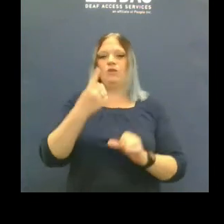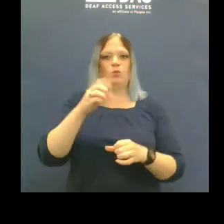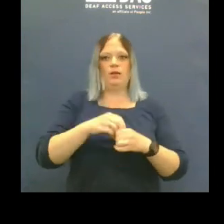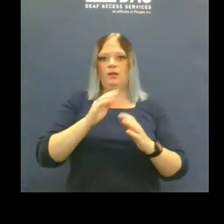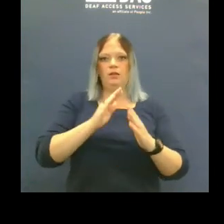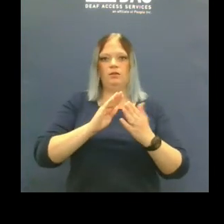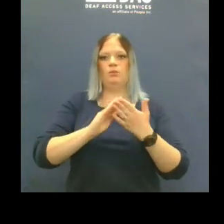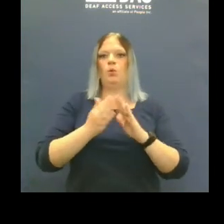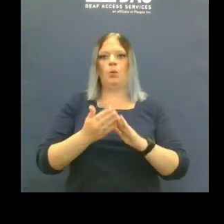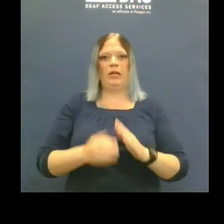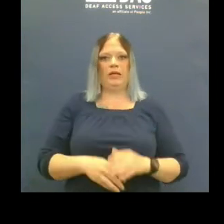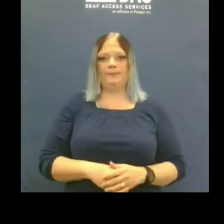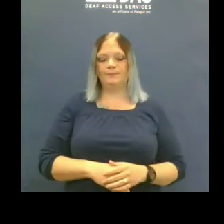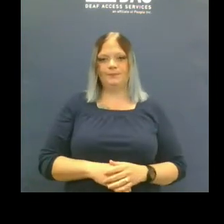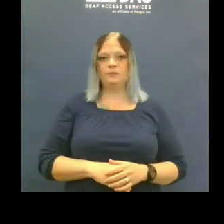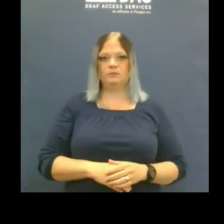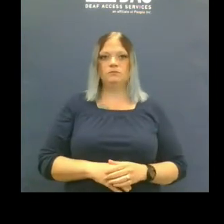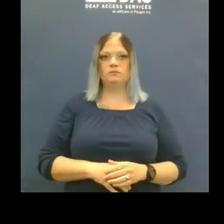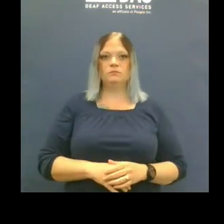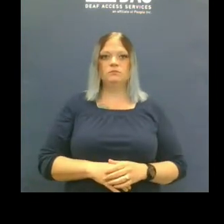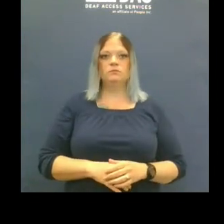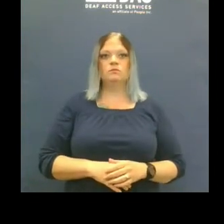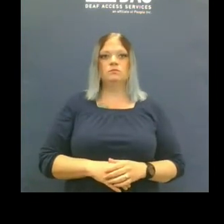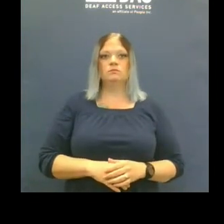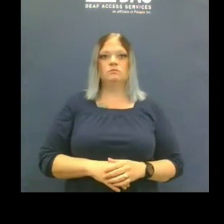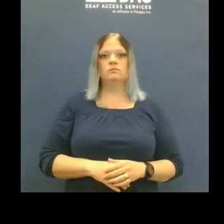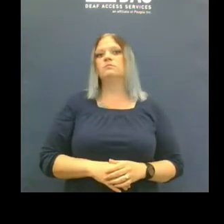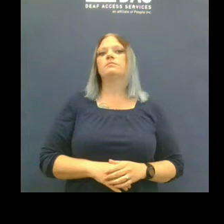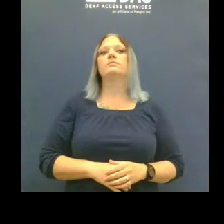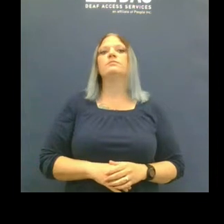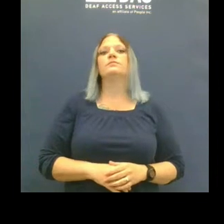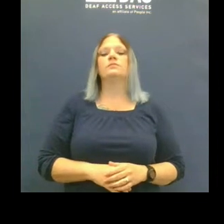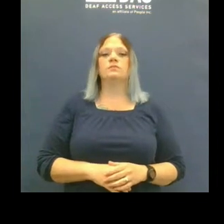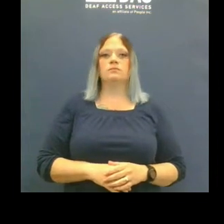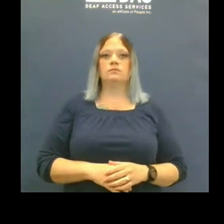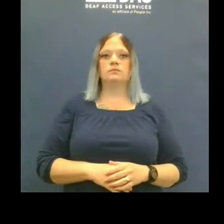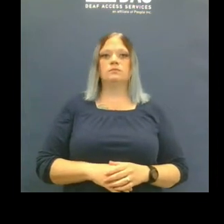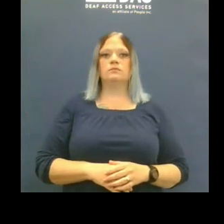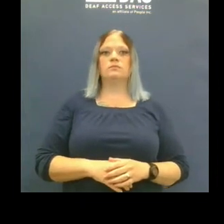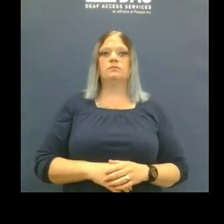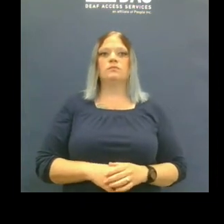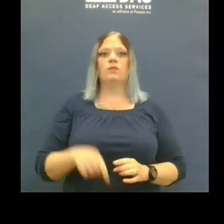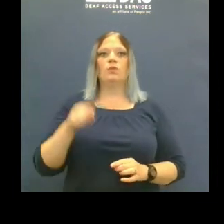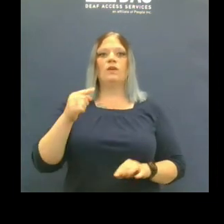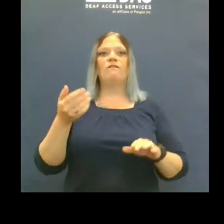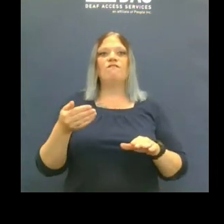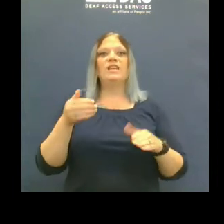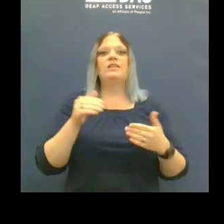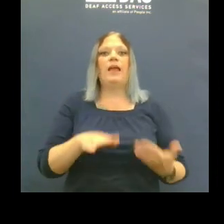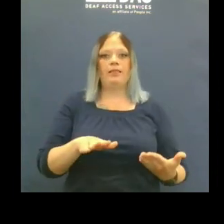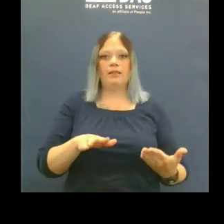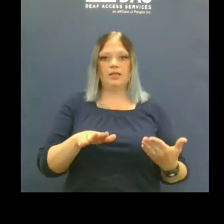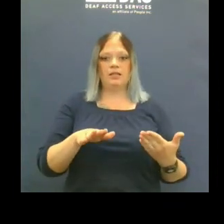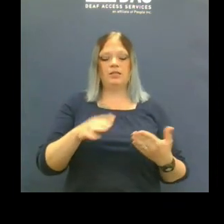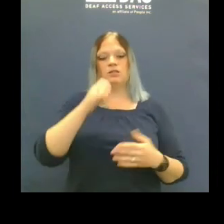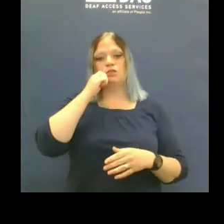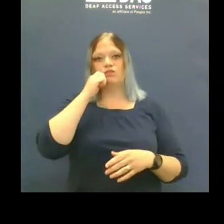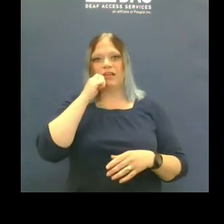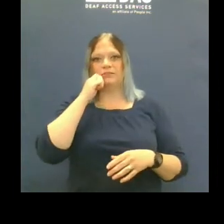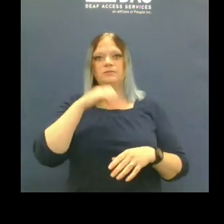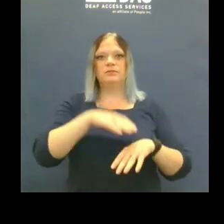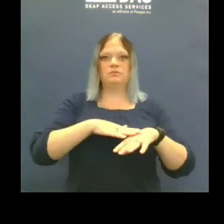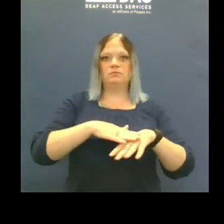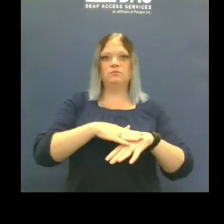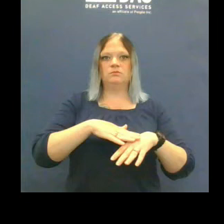our community. And then here are mortality data of our fatalities looking at race,